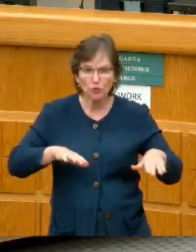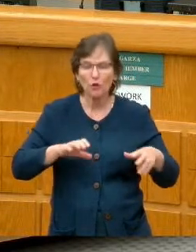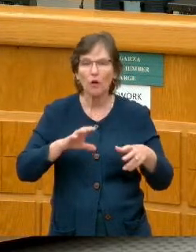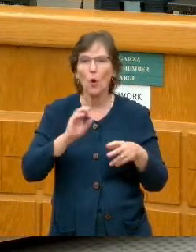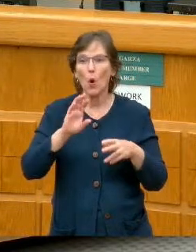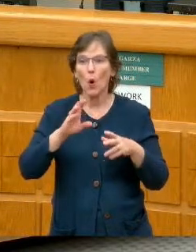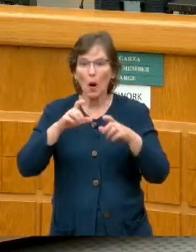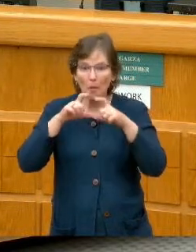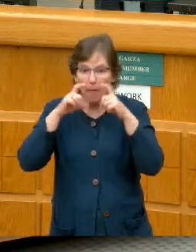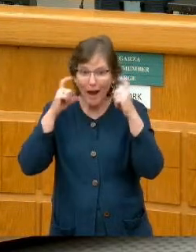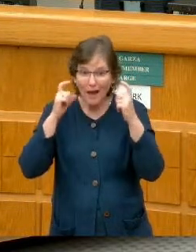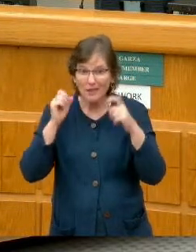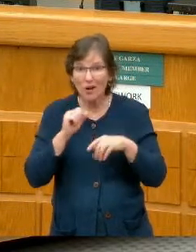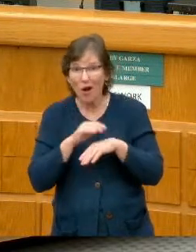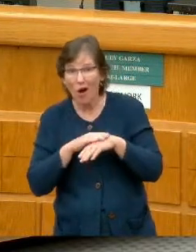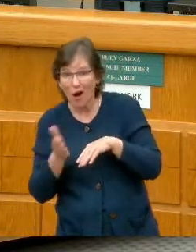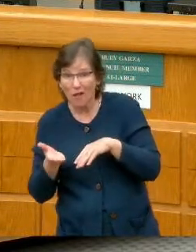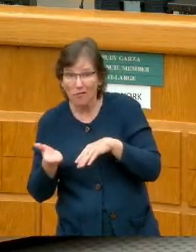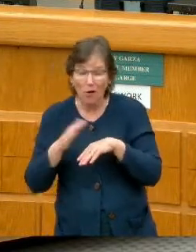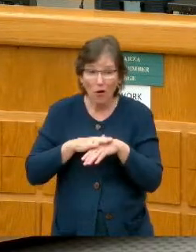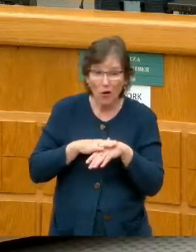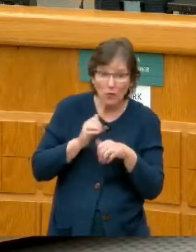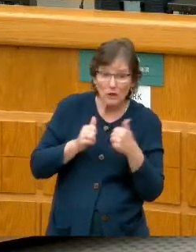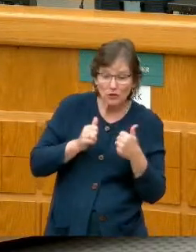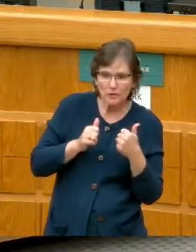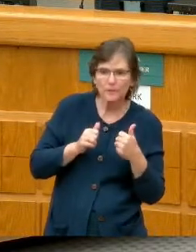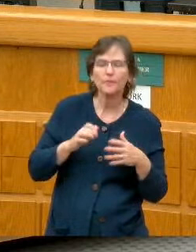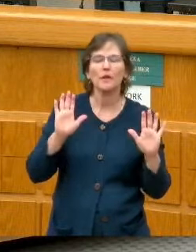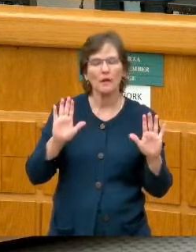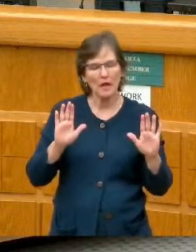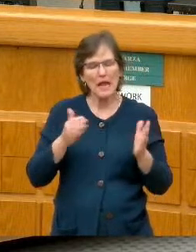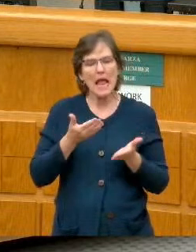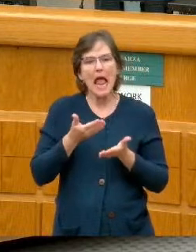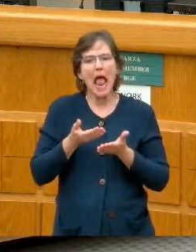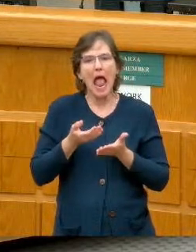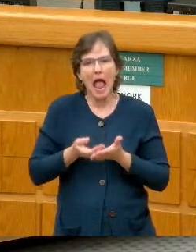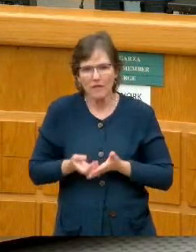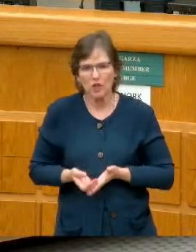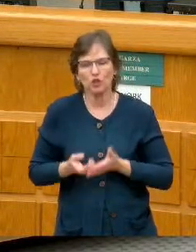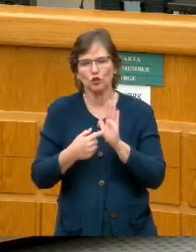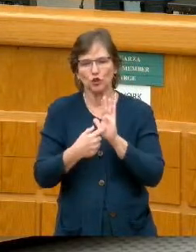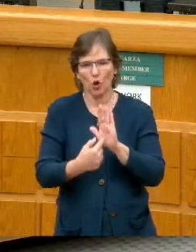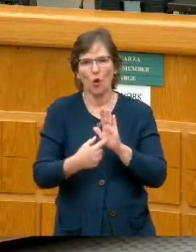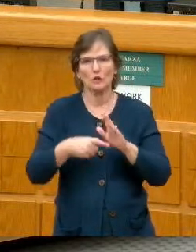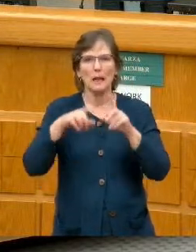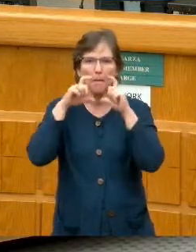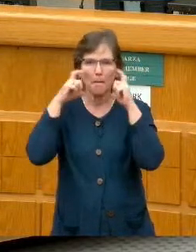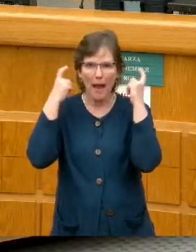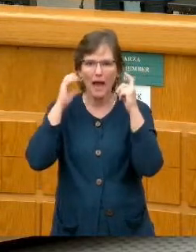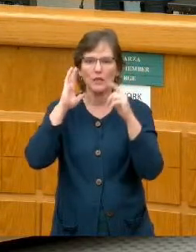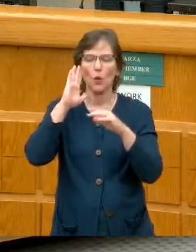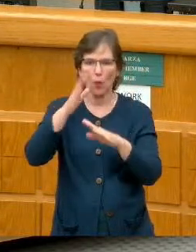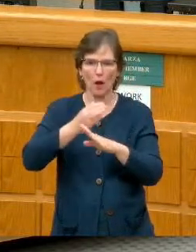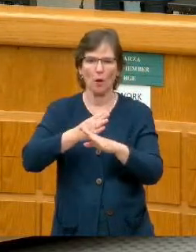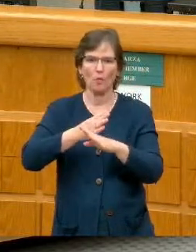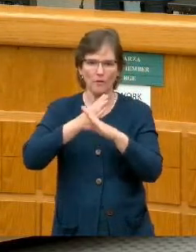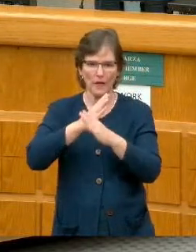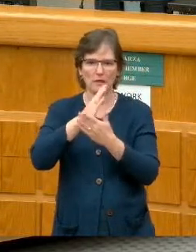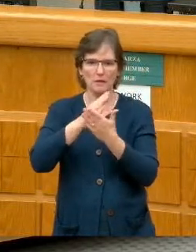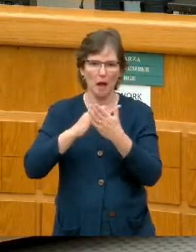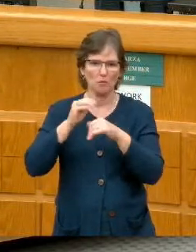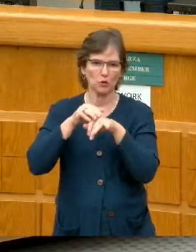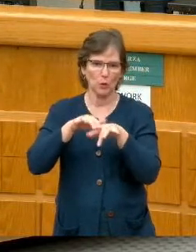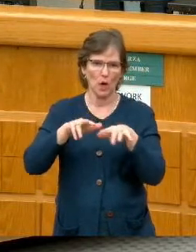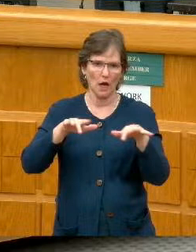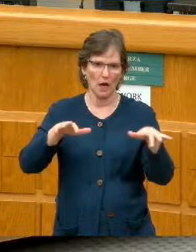with that is that, well, the evidence shows that masks are preventing the transmission of COVID-19. And if you want to have